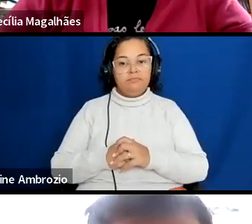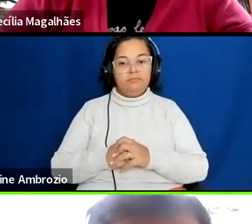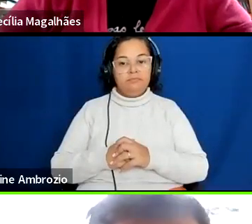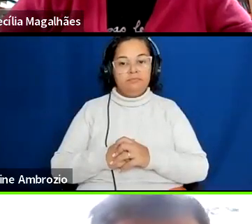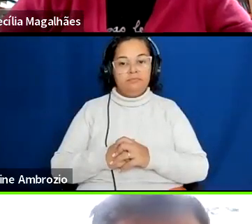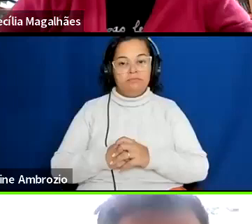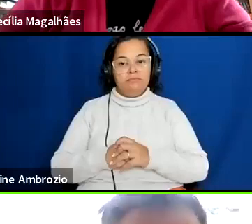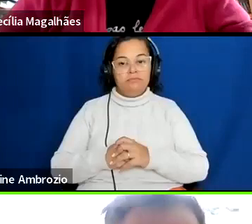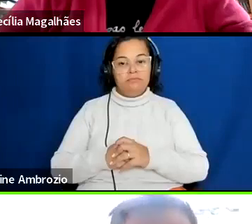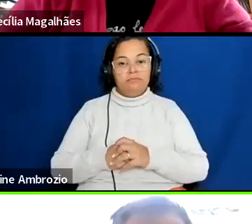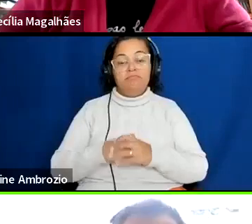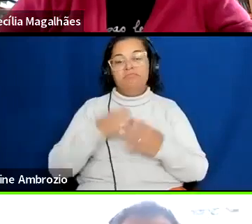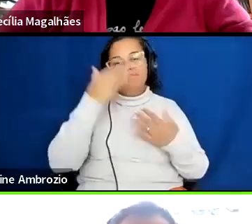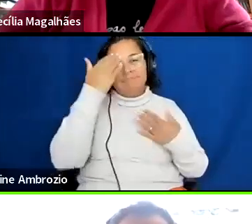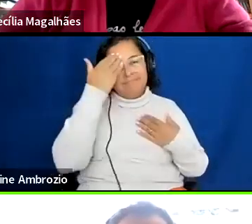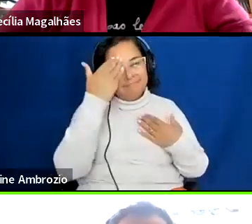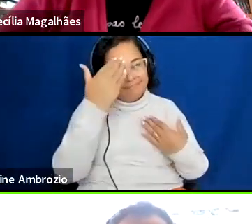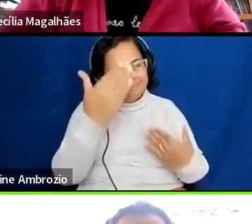Thank you, Professor.